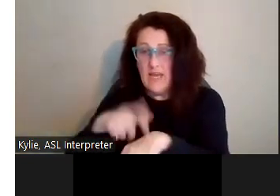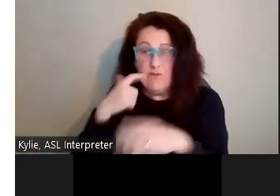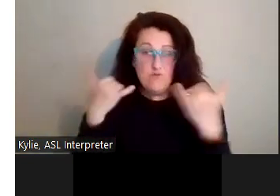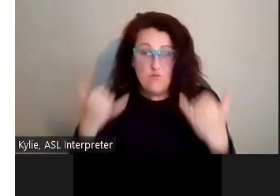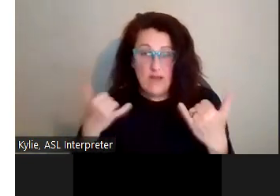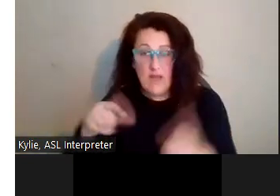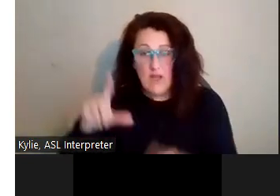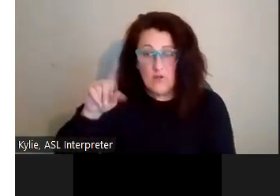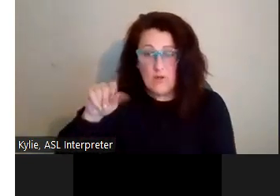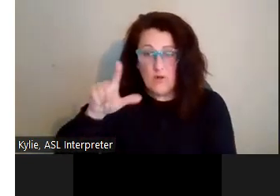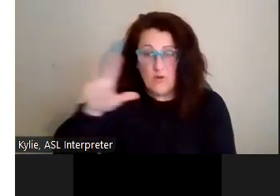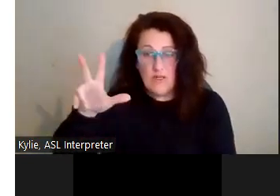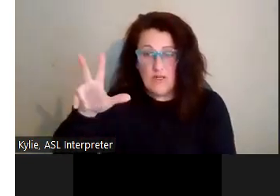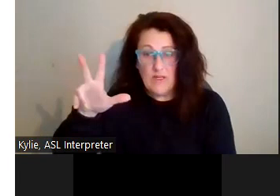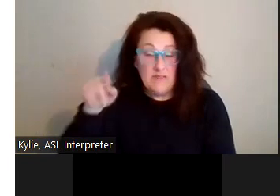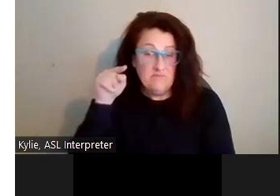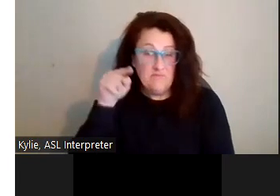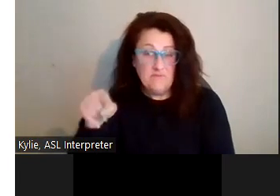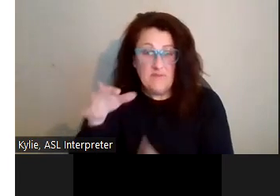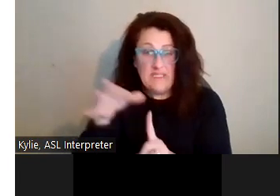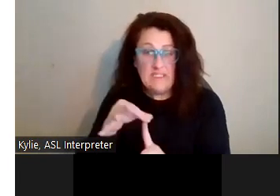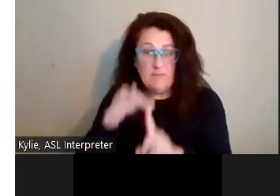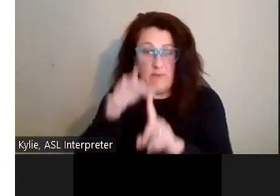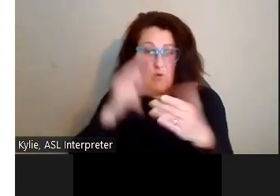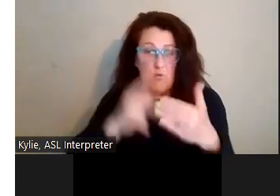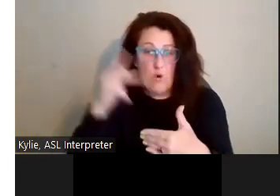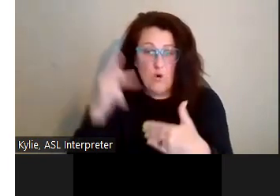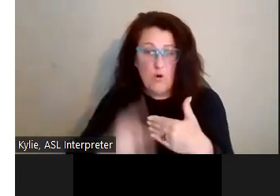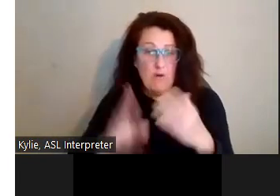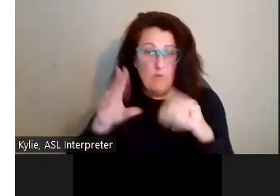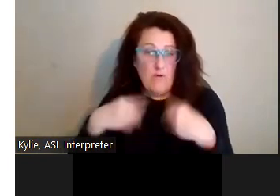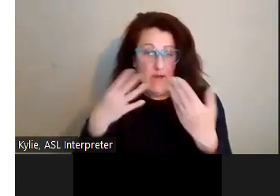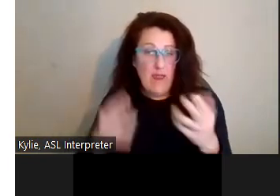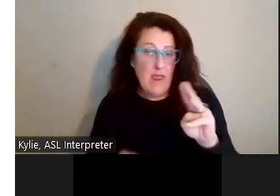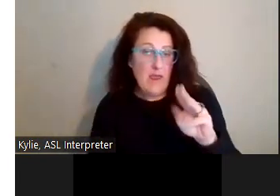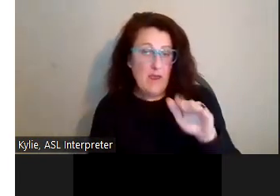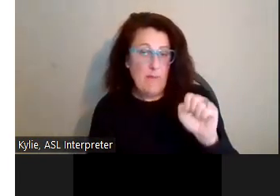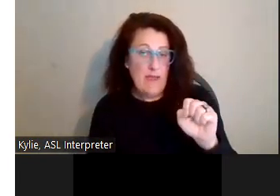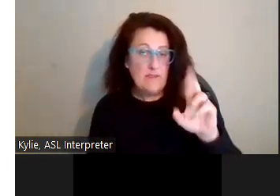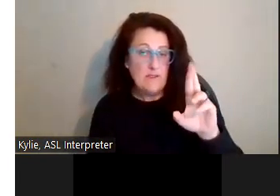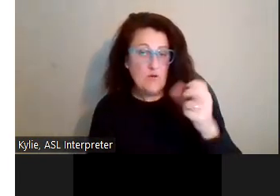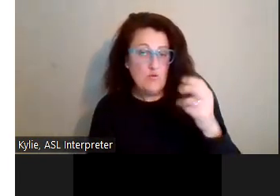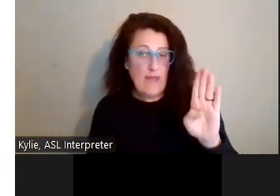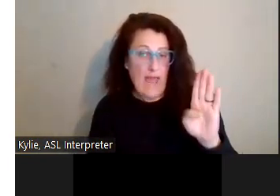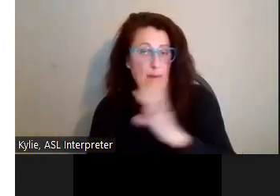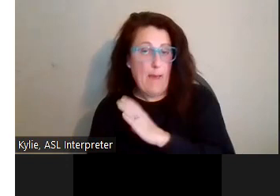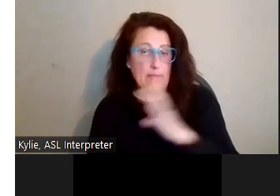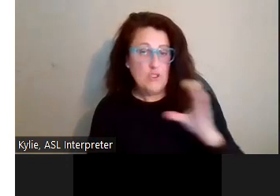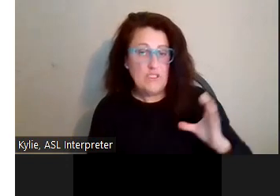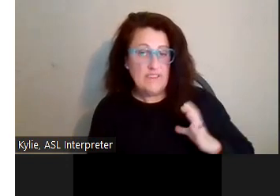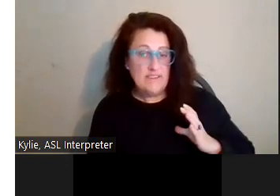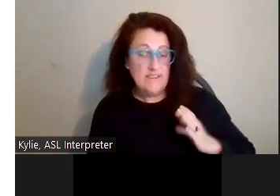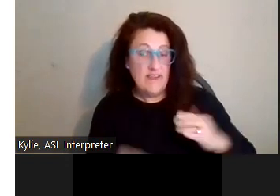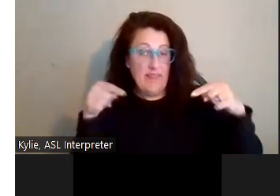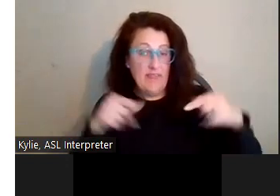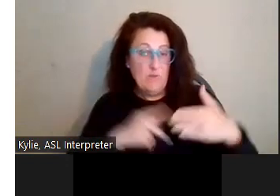2023. NextGen Careers is a special program provided by the Massachusetts Rehabilitation Commission. This program